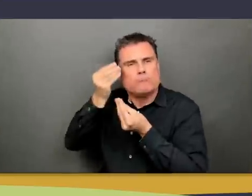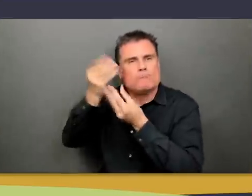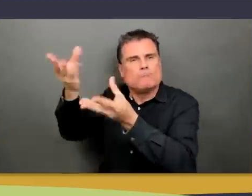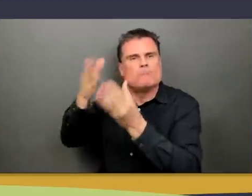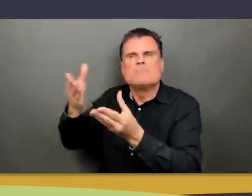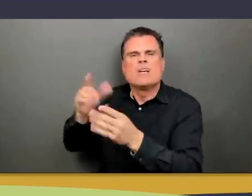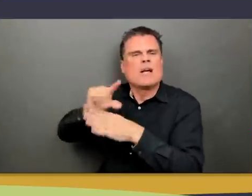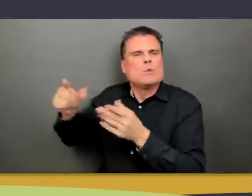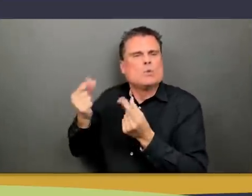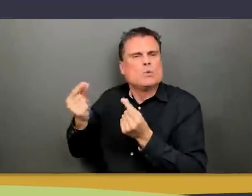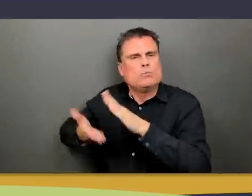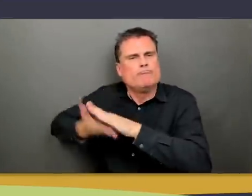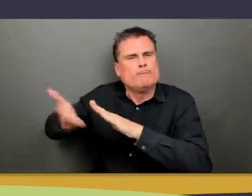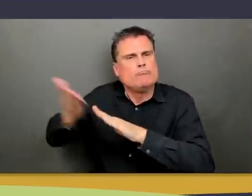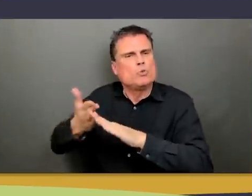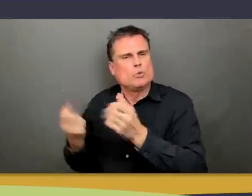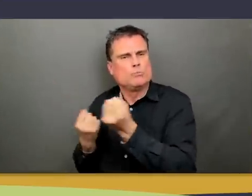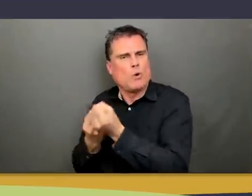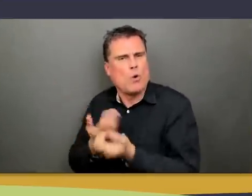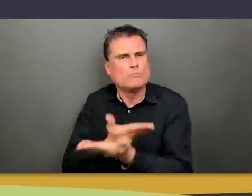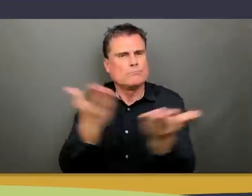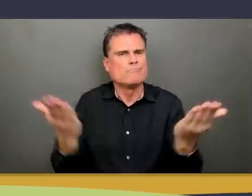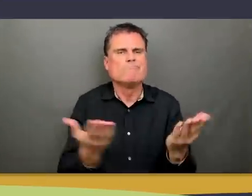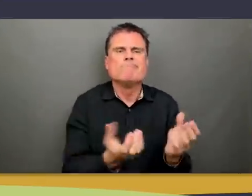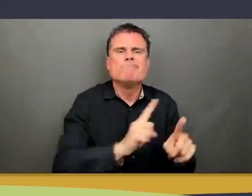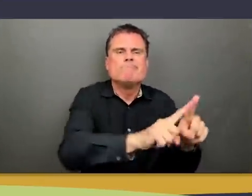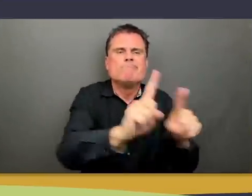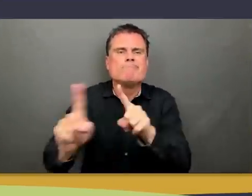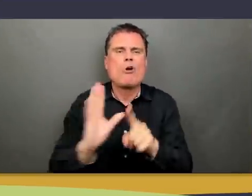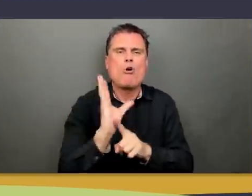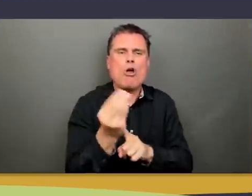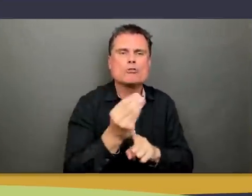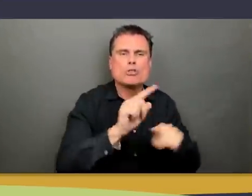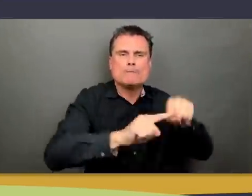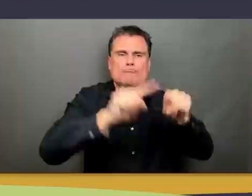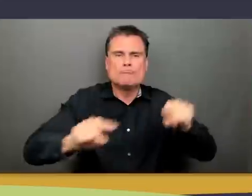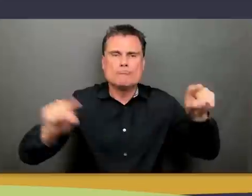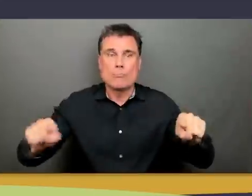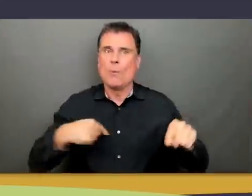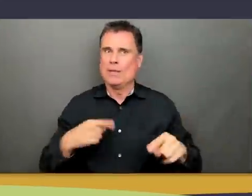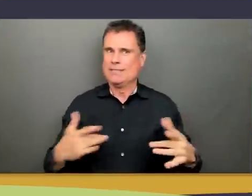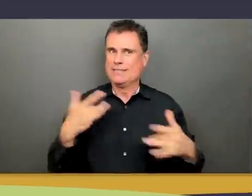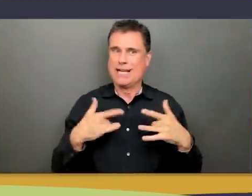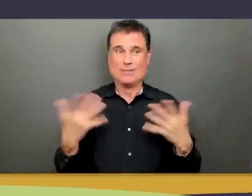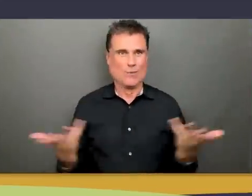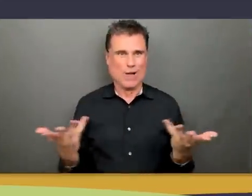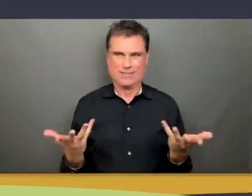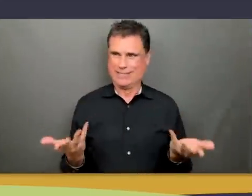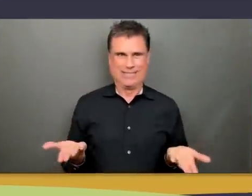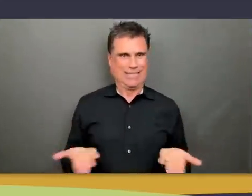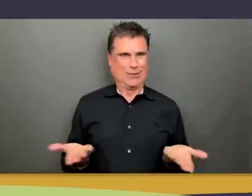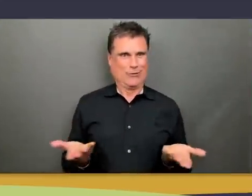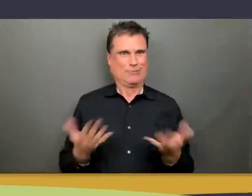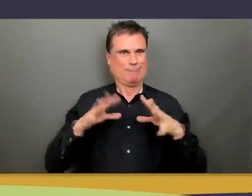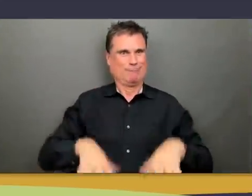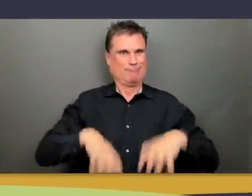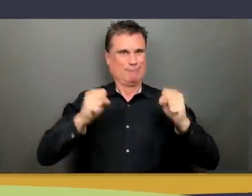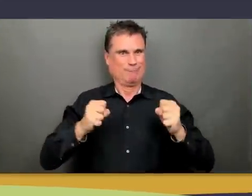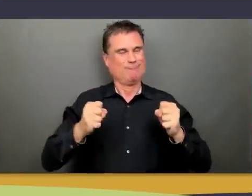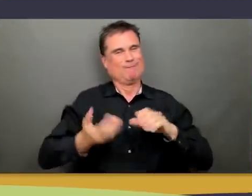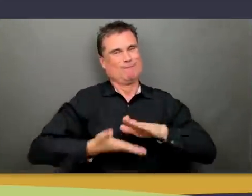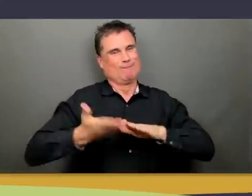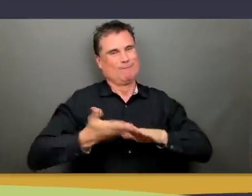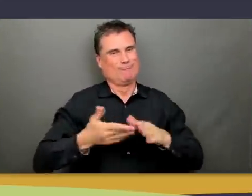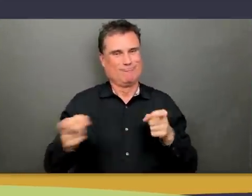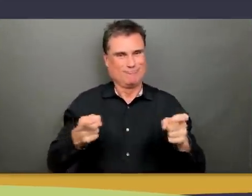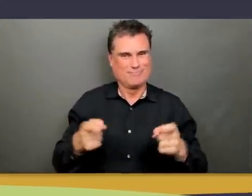anti-racism. I'm excited to be your MC. I'm joining you here today from the unceded,